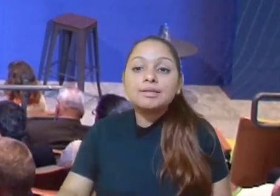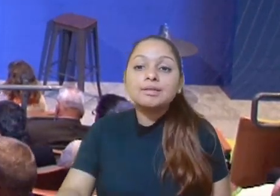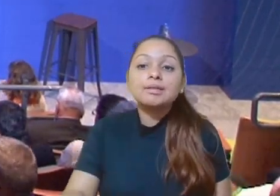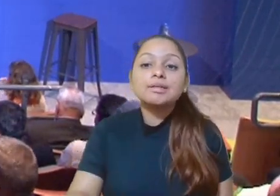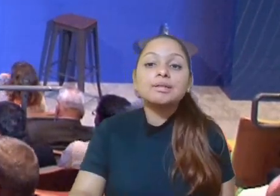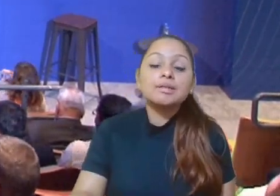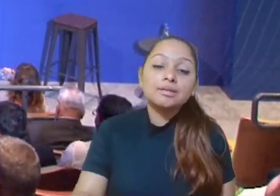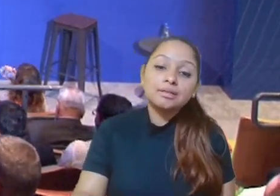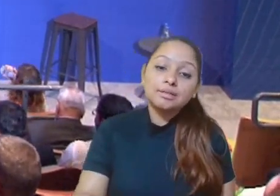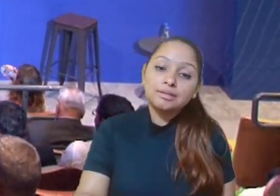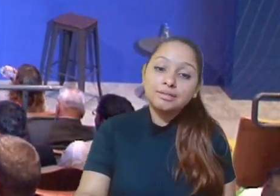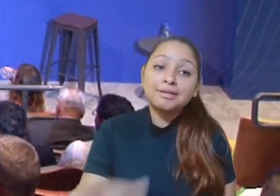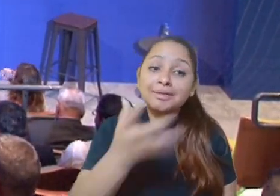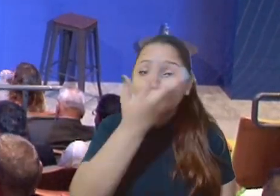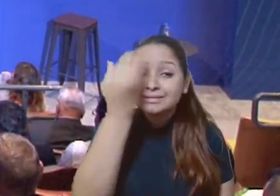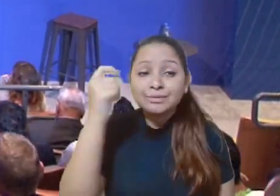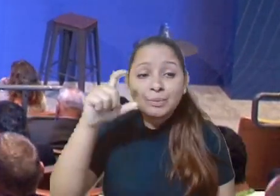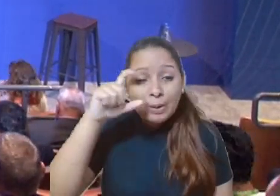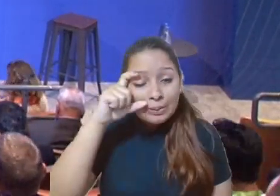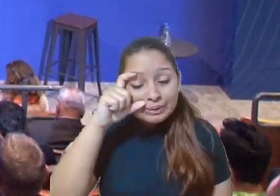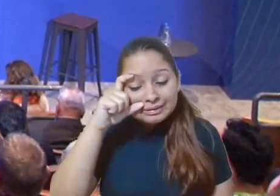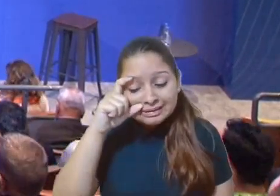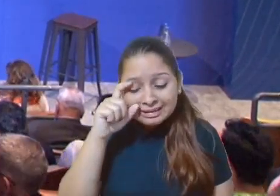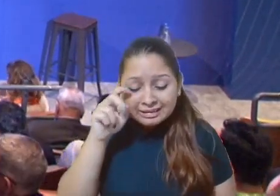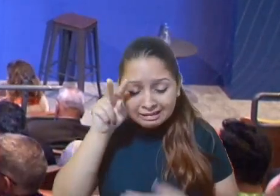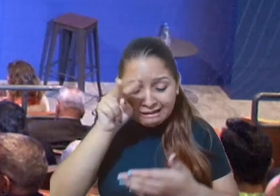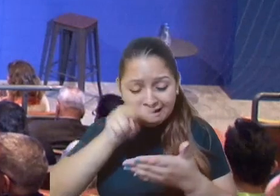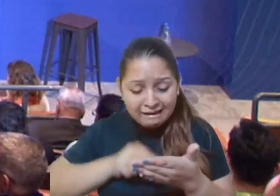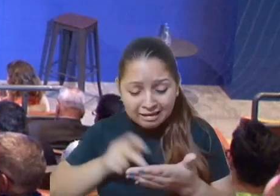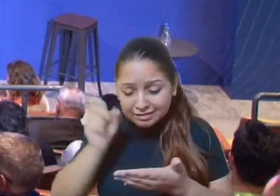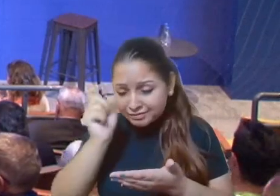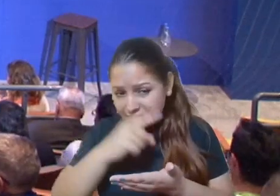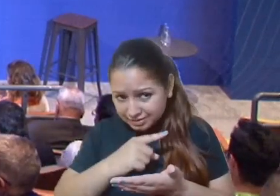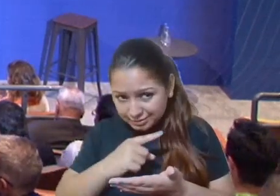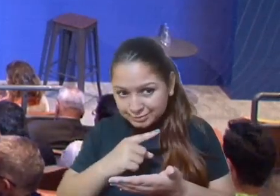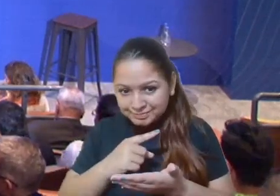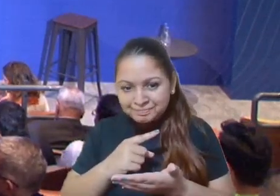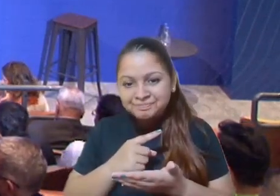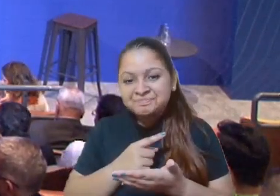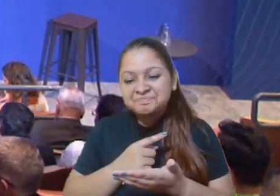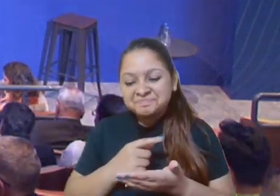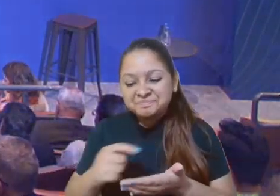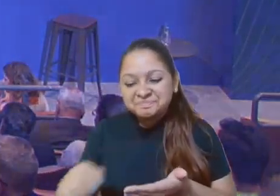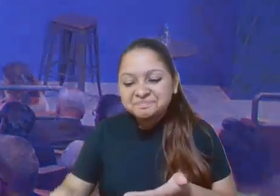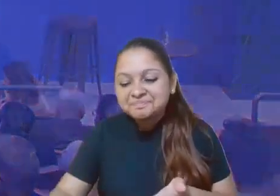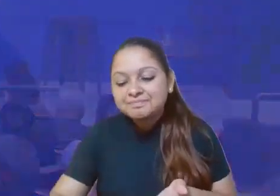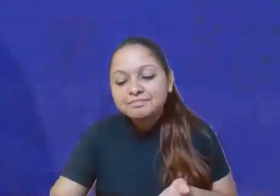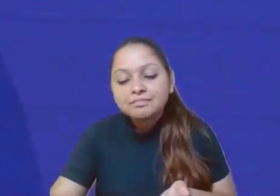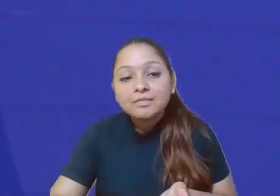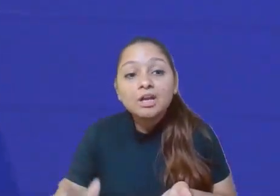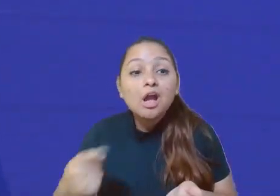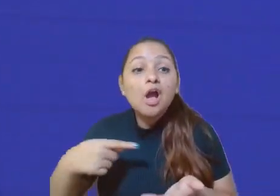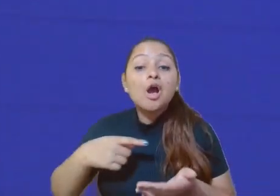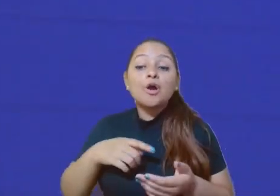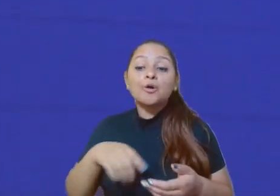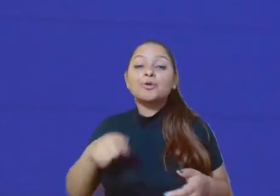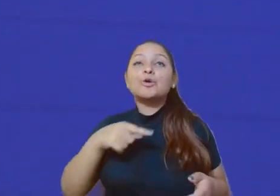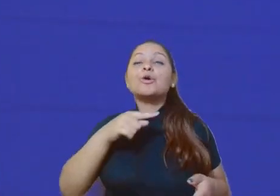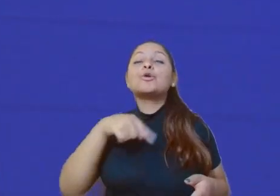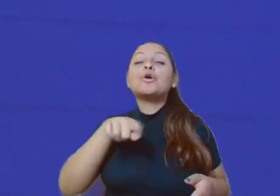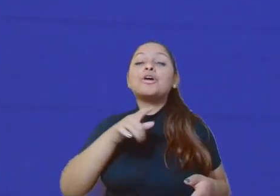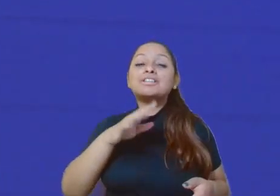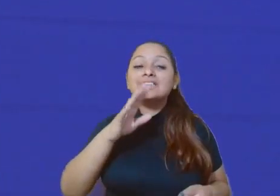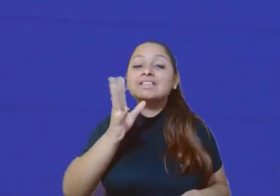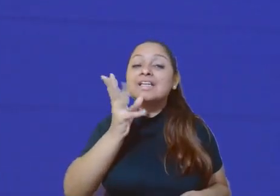I forgot my glasses, so it's a little bit difficult. They gave me a tablet. We don't want to believe that we are over 50